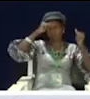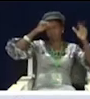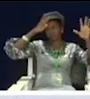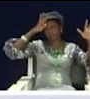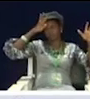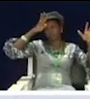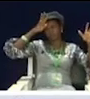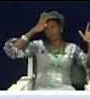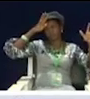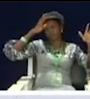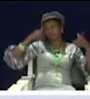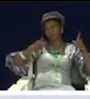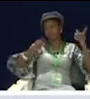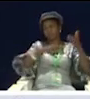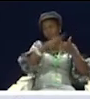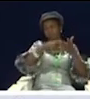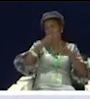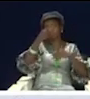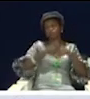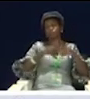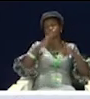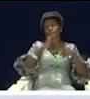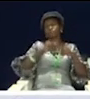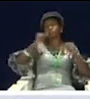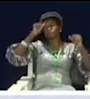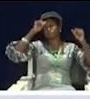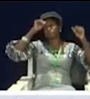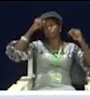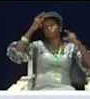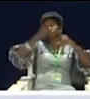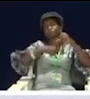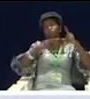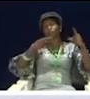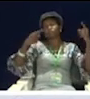let this month be a month of sudden miracles